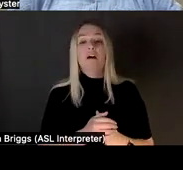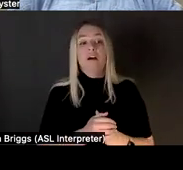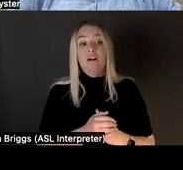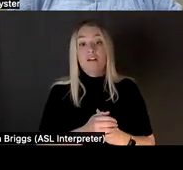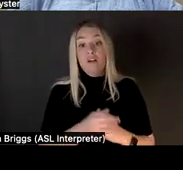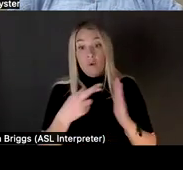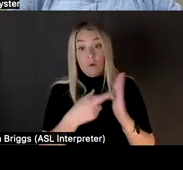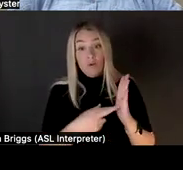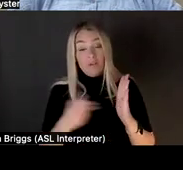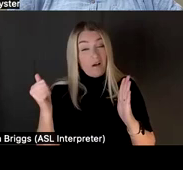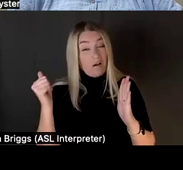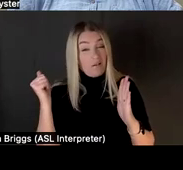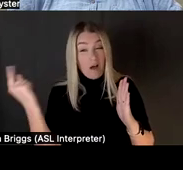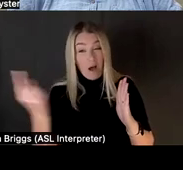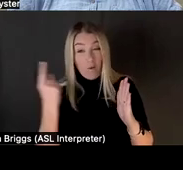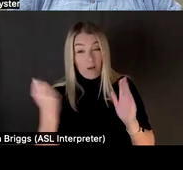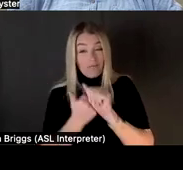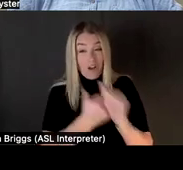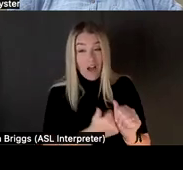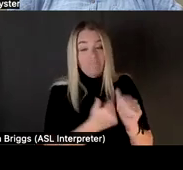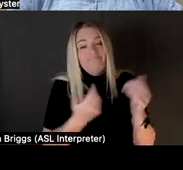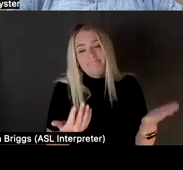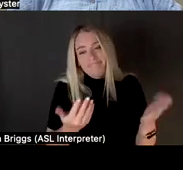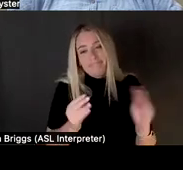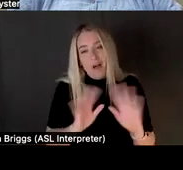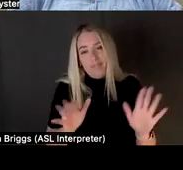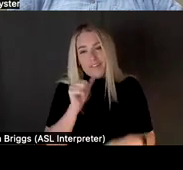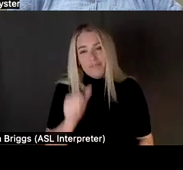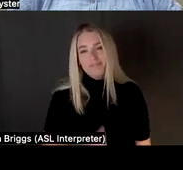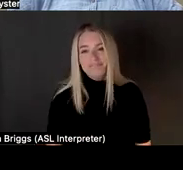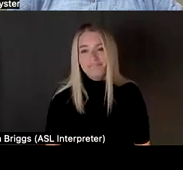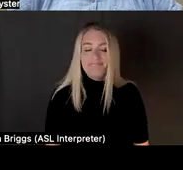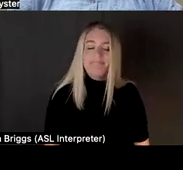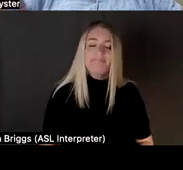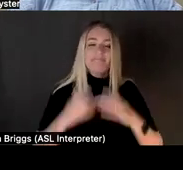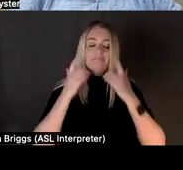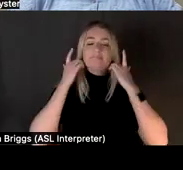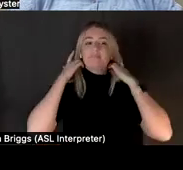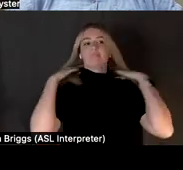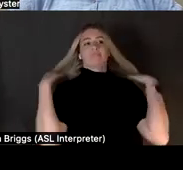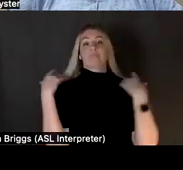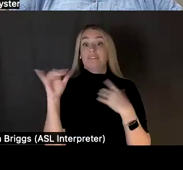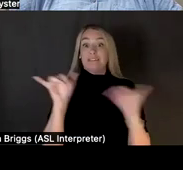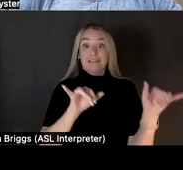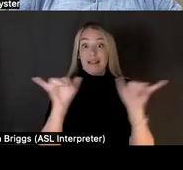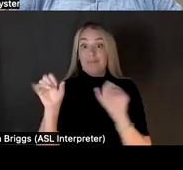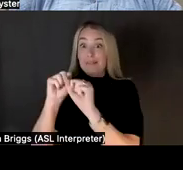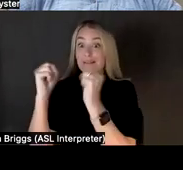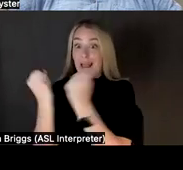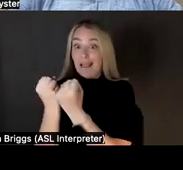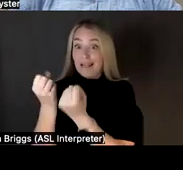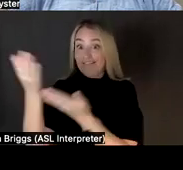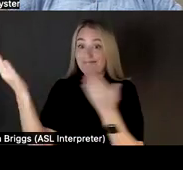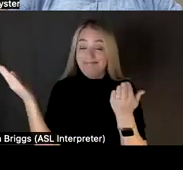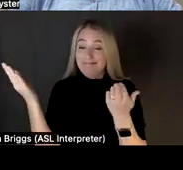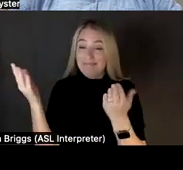followed 100% of the time? Obviously not. They don't also in society. So schools are not separate